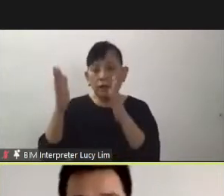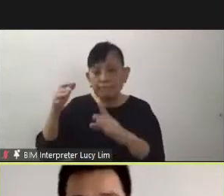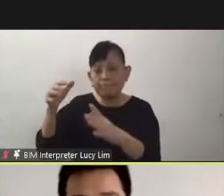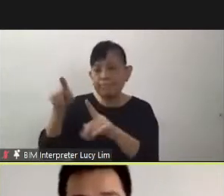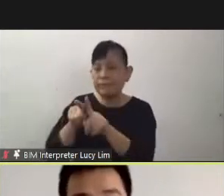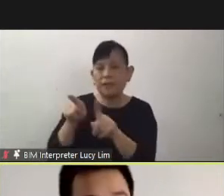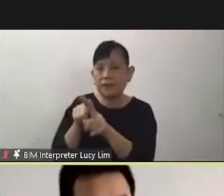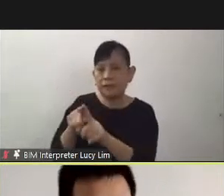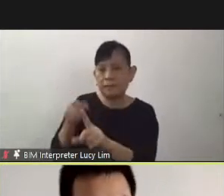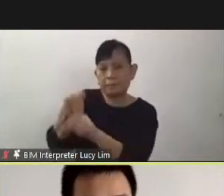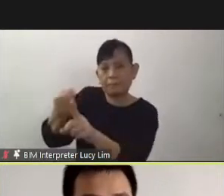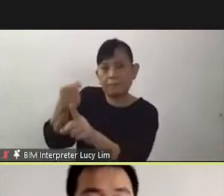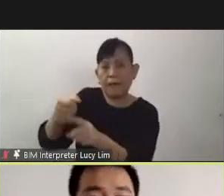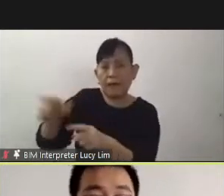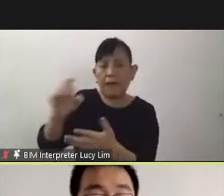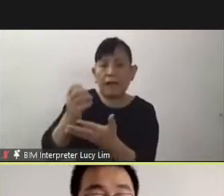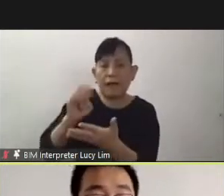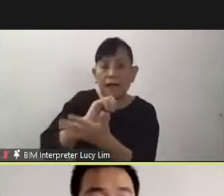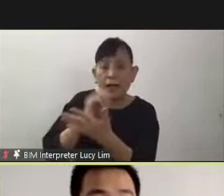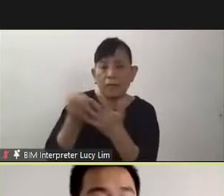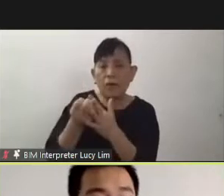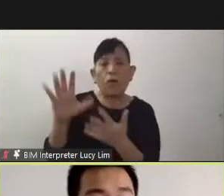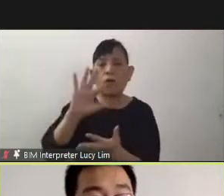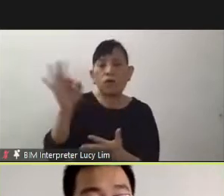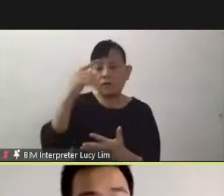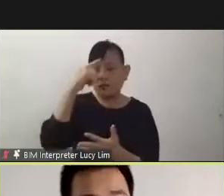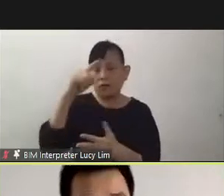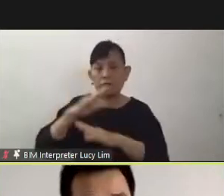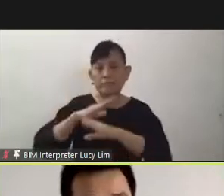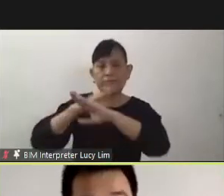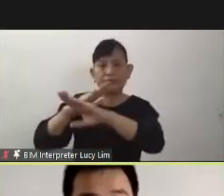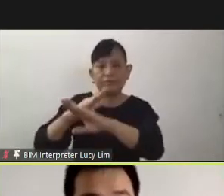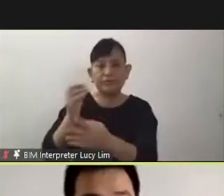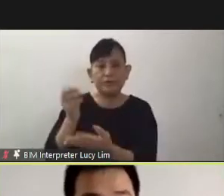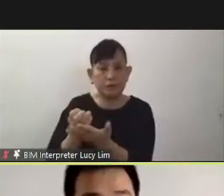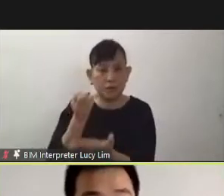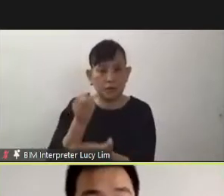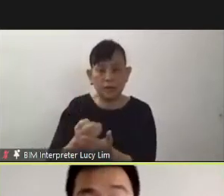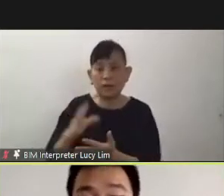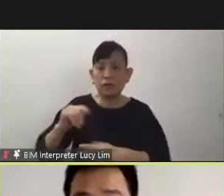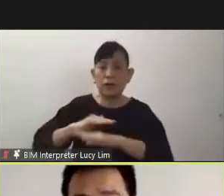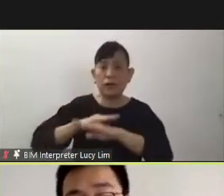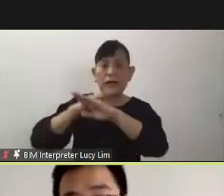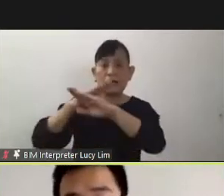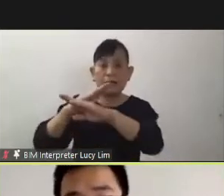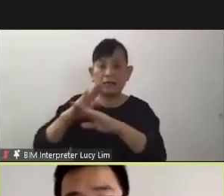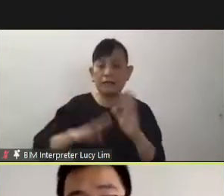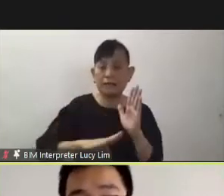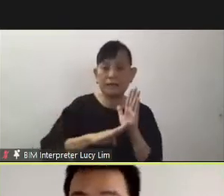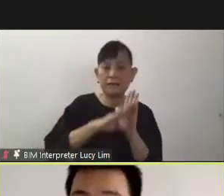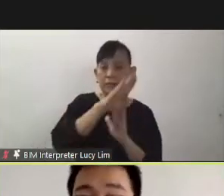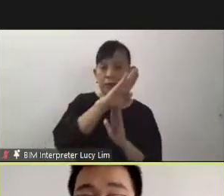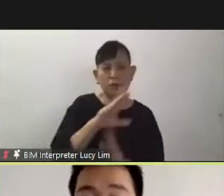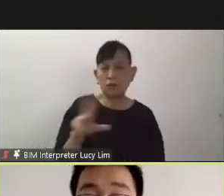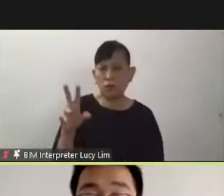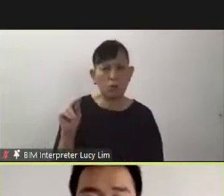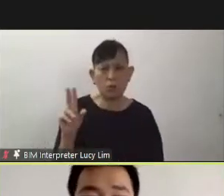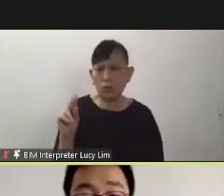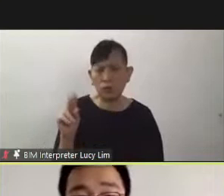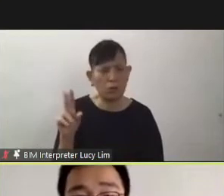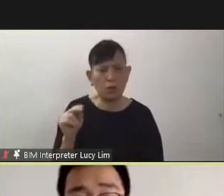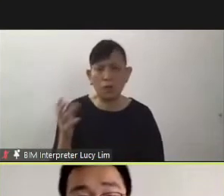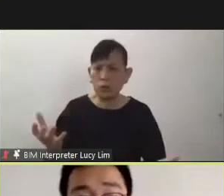against economy. You want to, you are against the development. We are not against development, but we want to